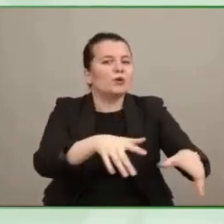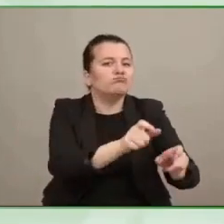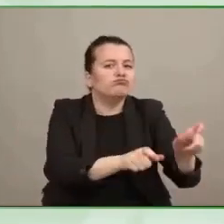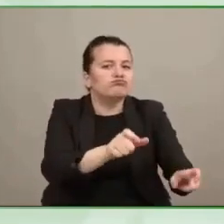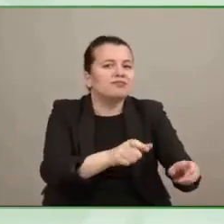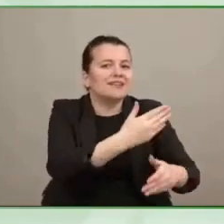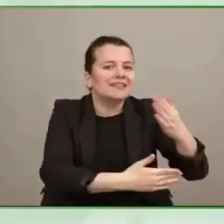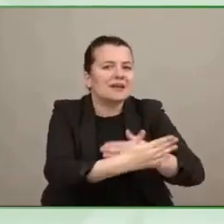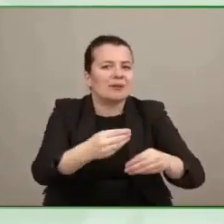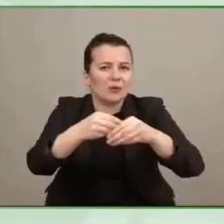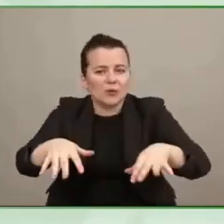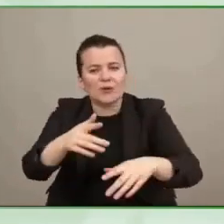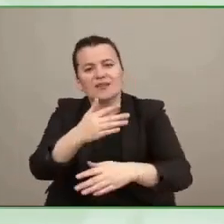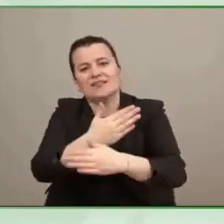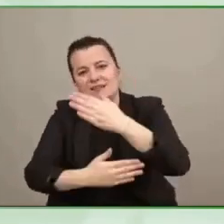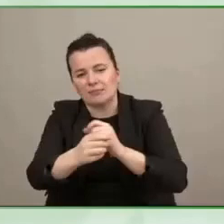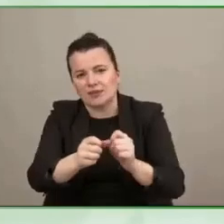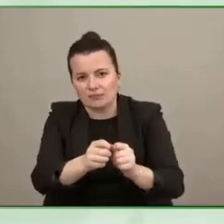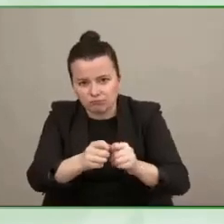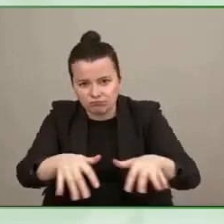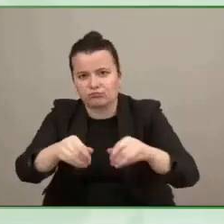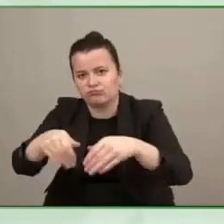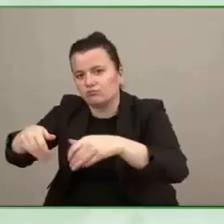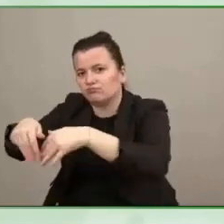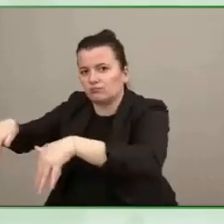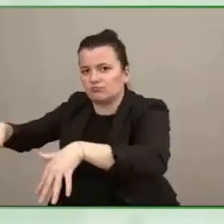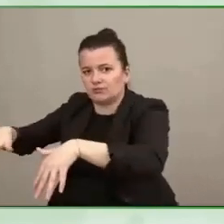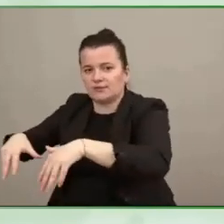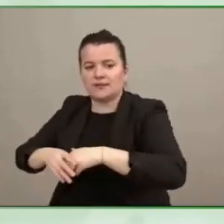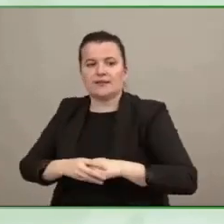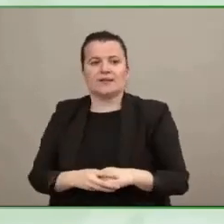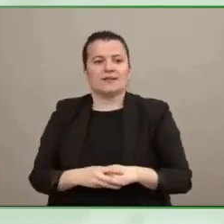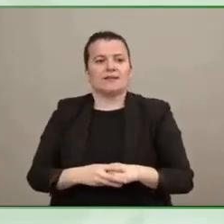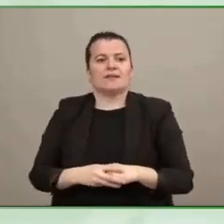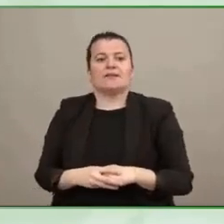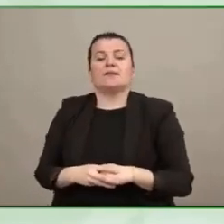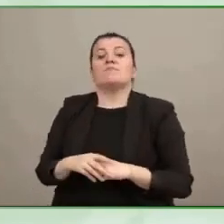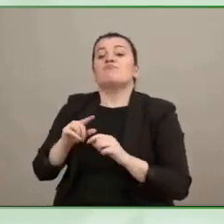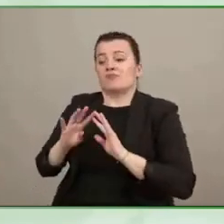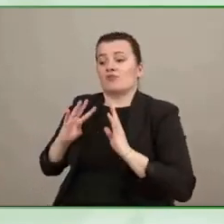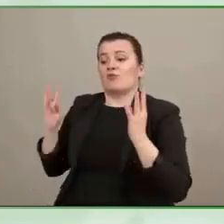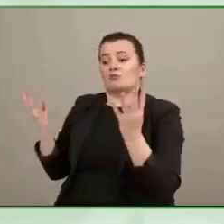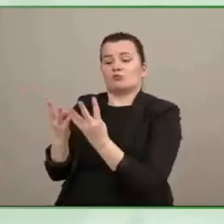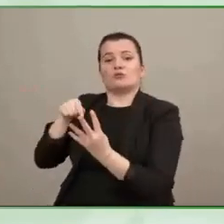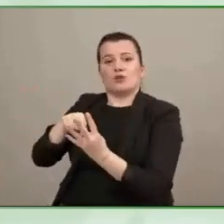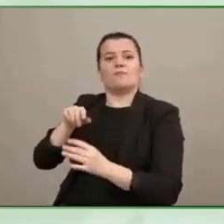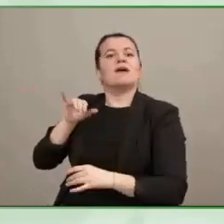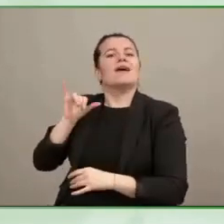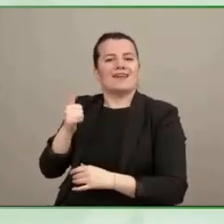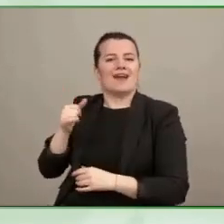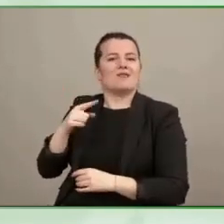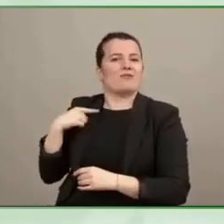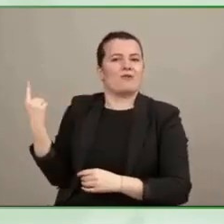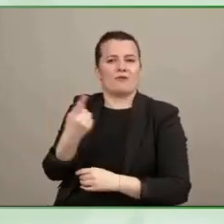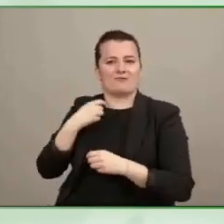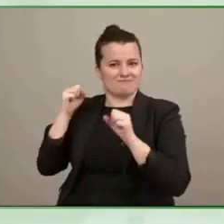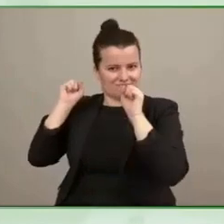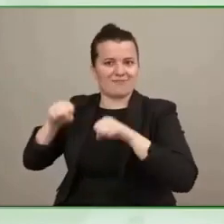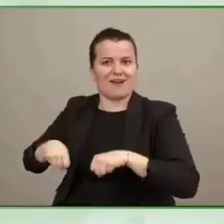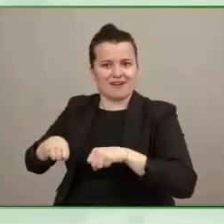a capacity building for them to able to run project by themselves. Also,